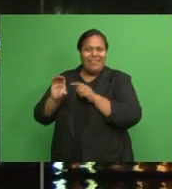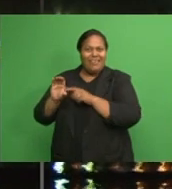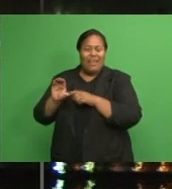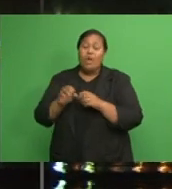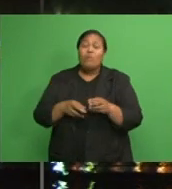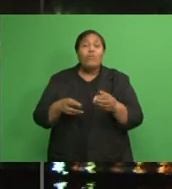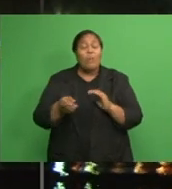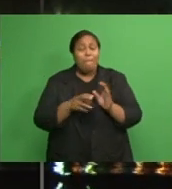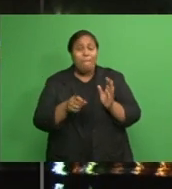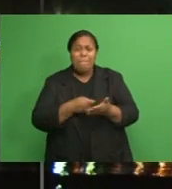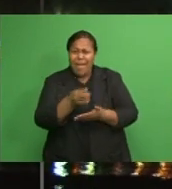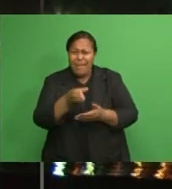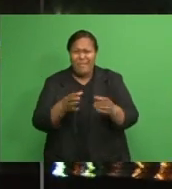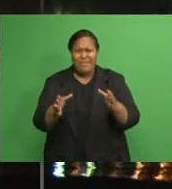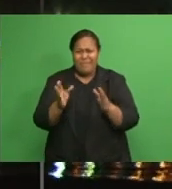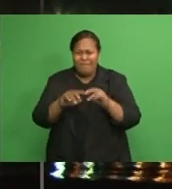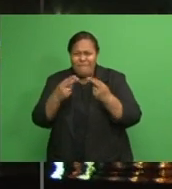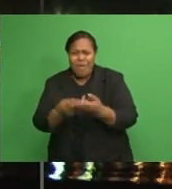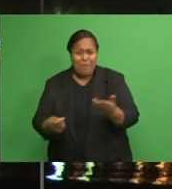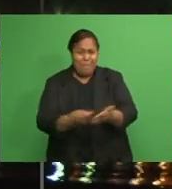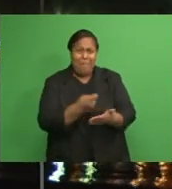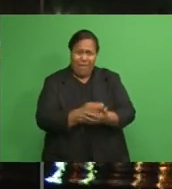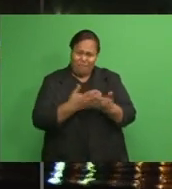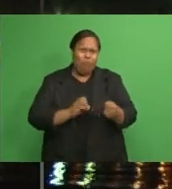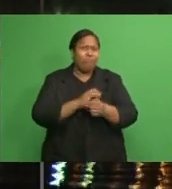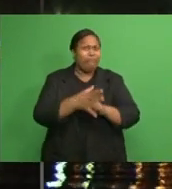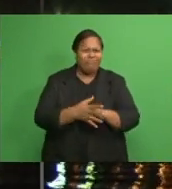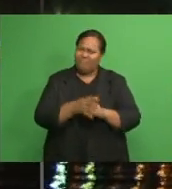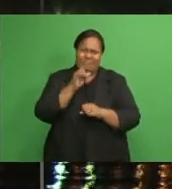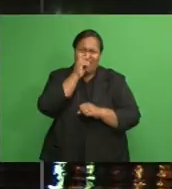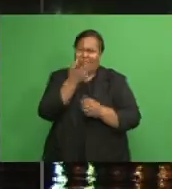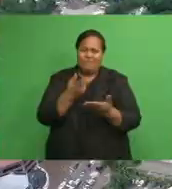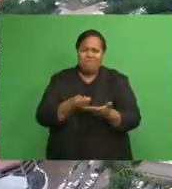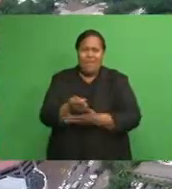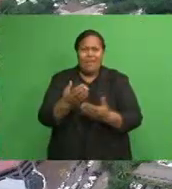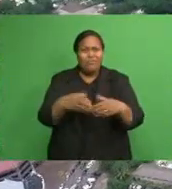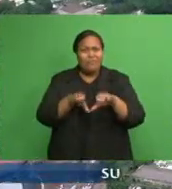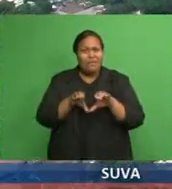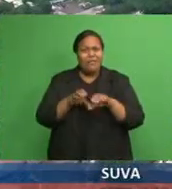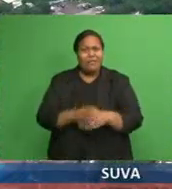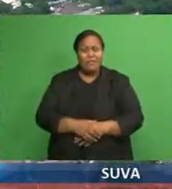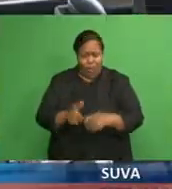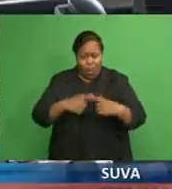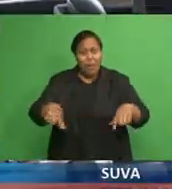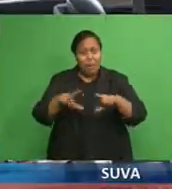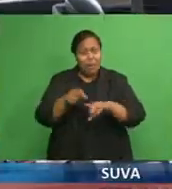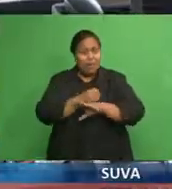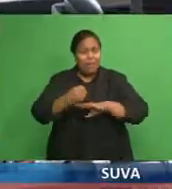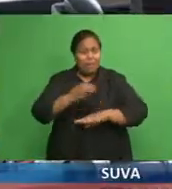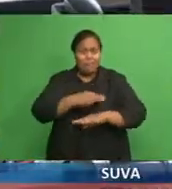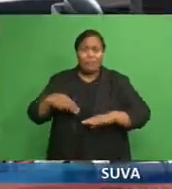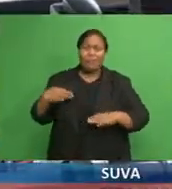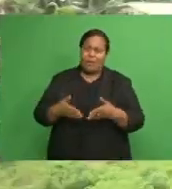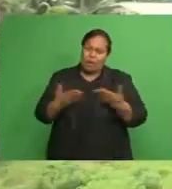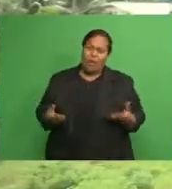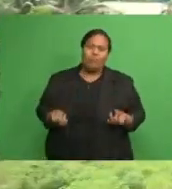will struggle to keep up with payments during this crisis. Kelly Vavala reports. The local government ministry is ready to